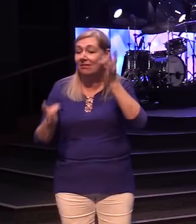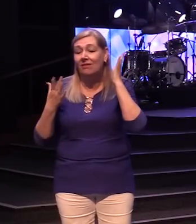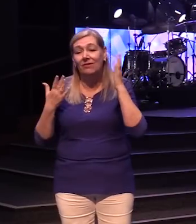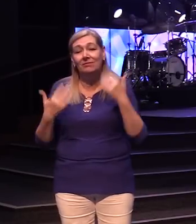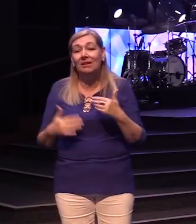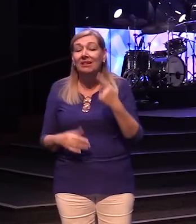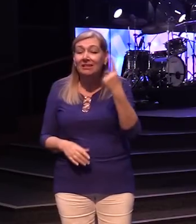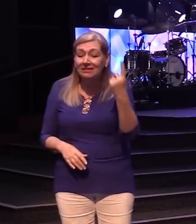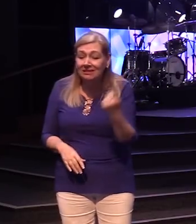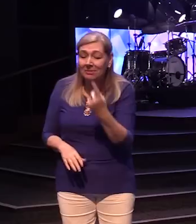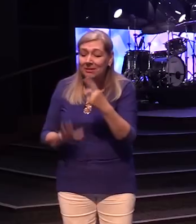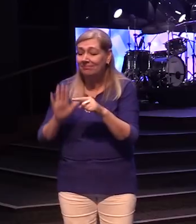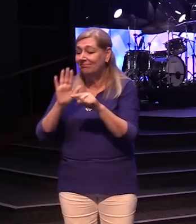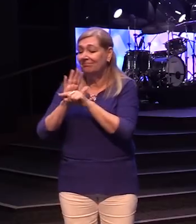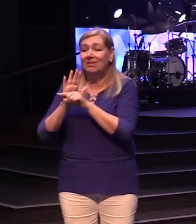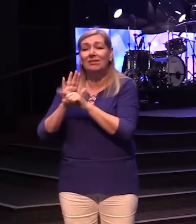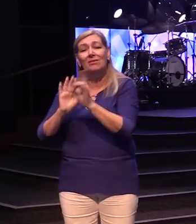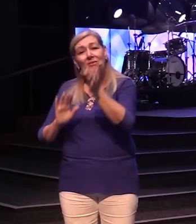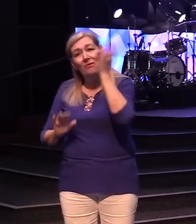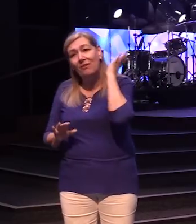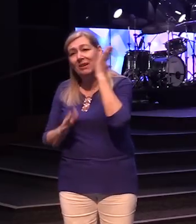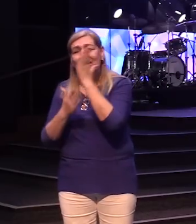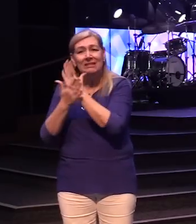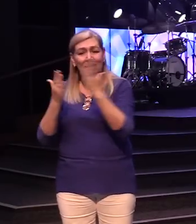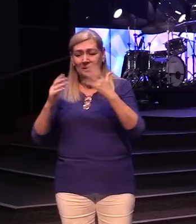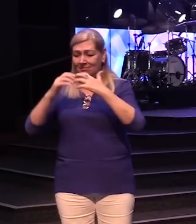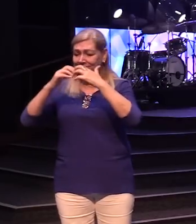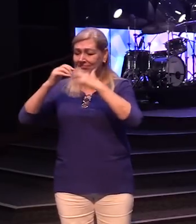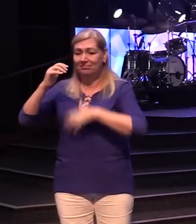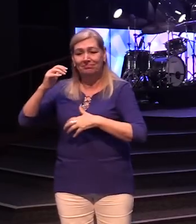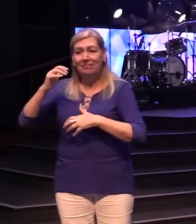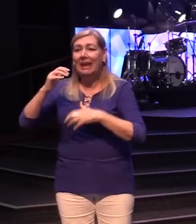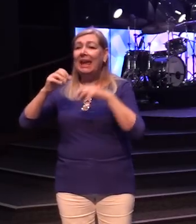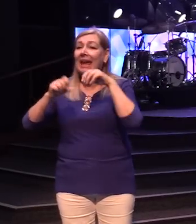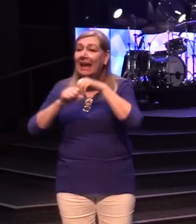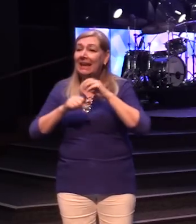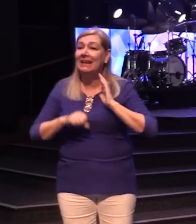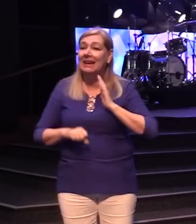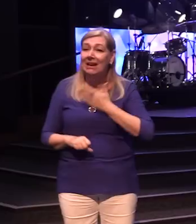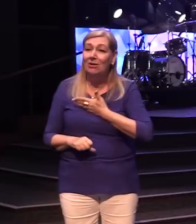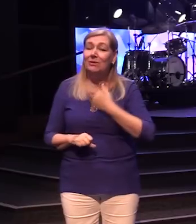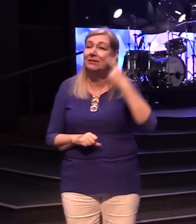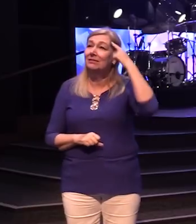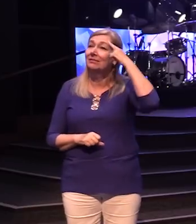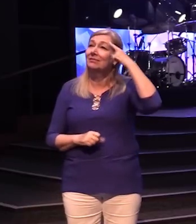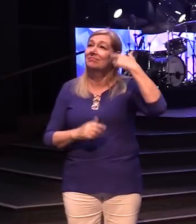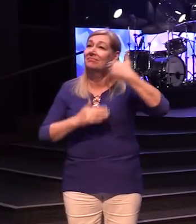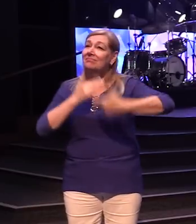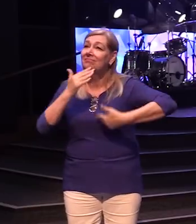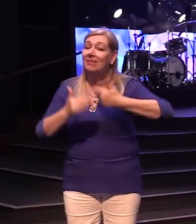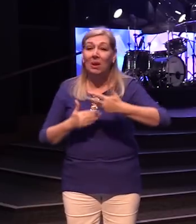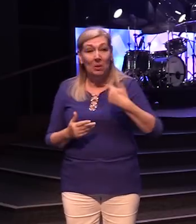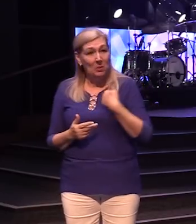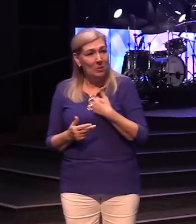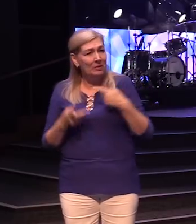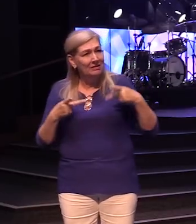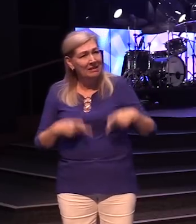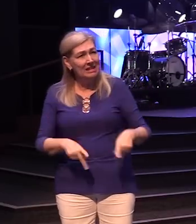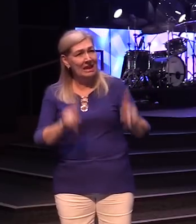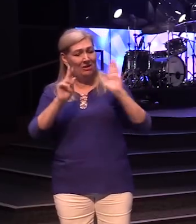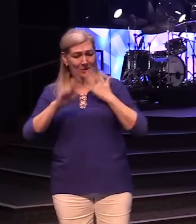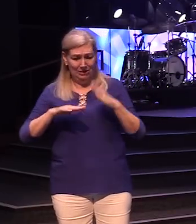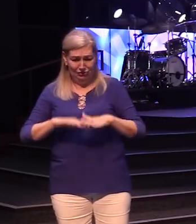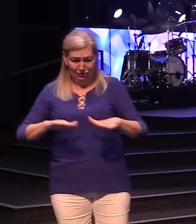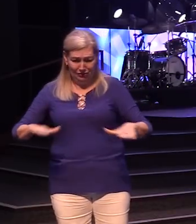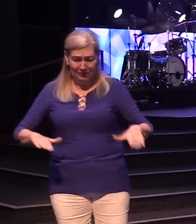Something is wrong. Something has slipped in the national conscience when we allow our